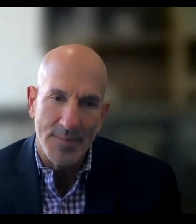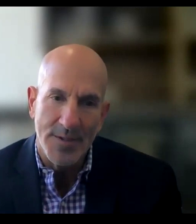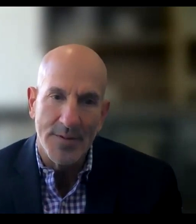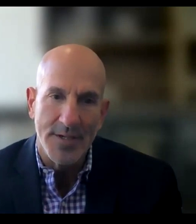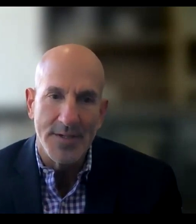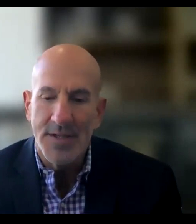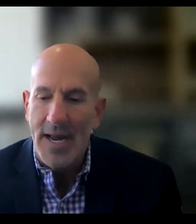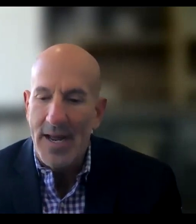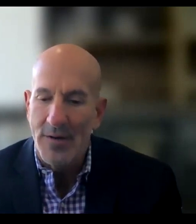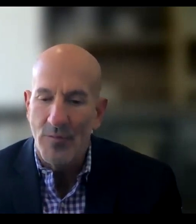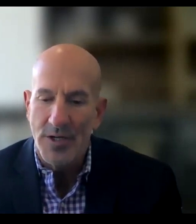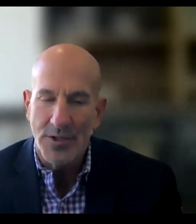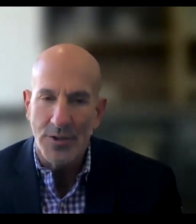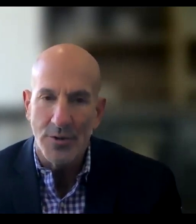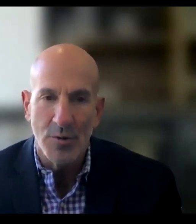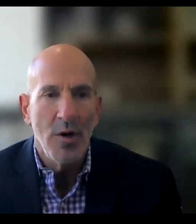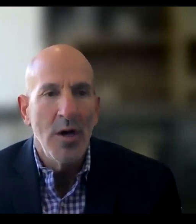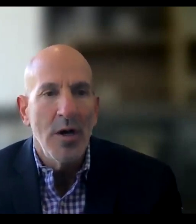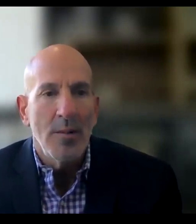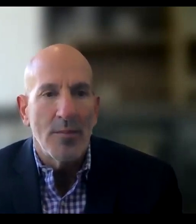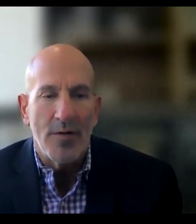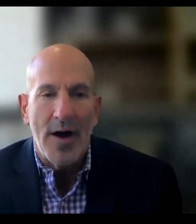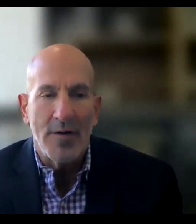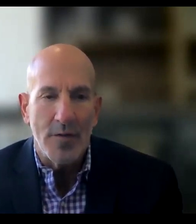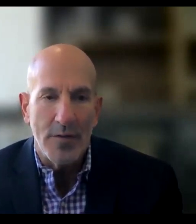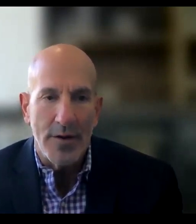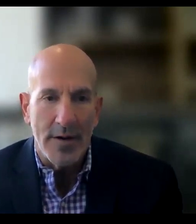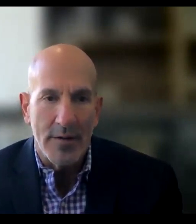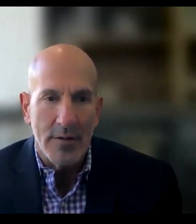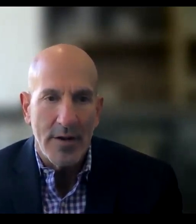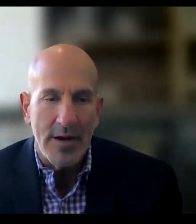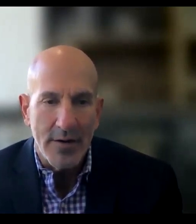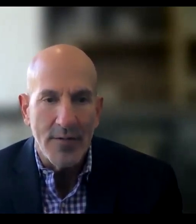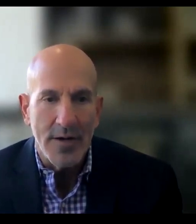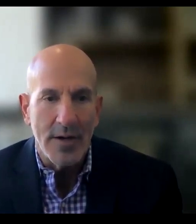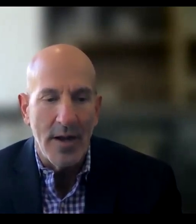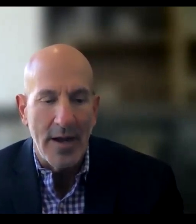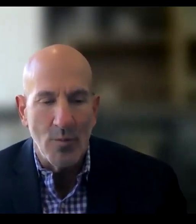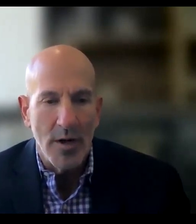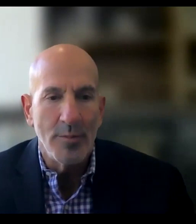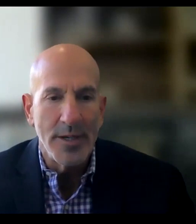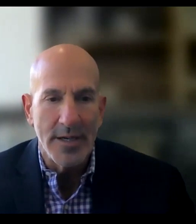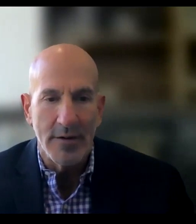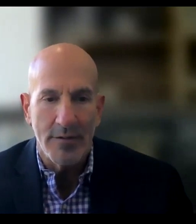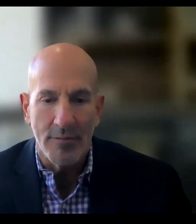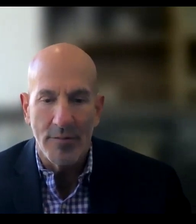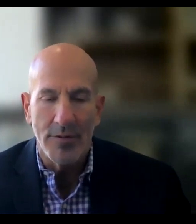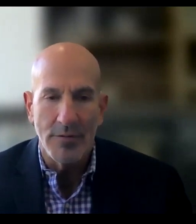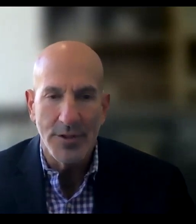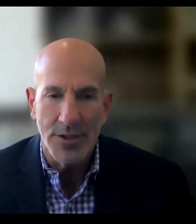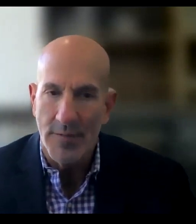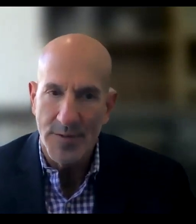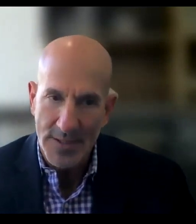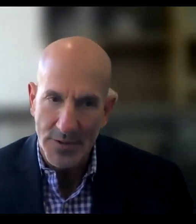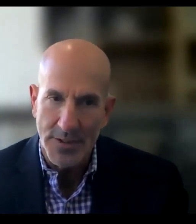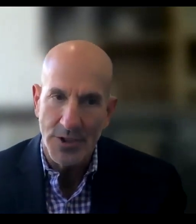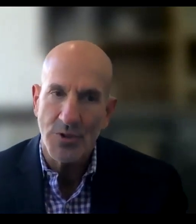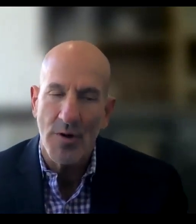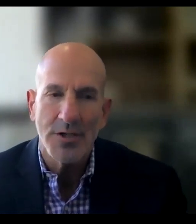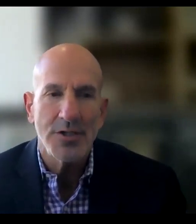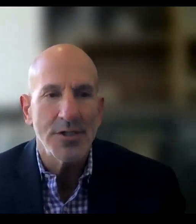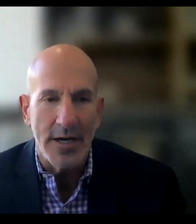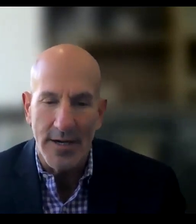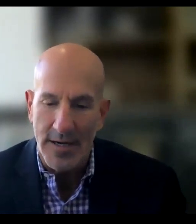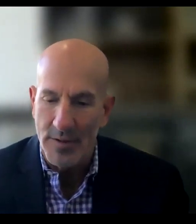have disabilities and wish to provide for their caregiving and well-being through the use of special